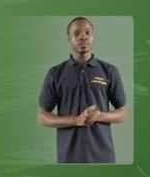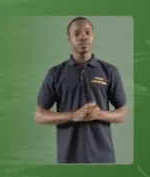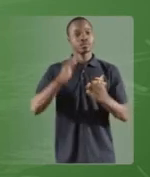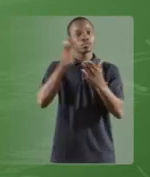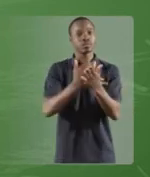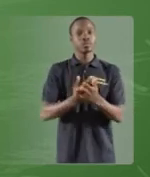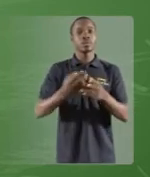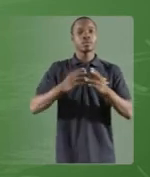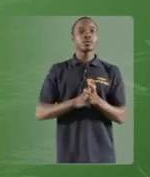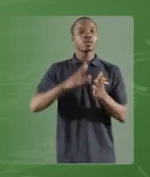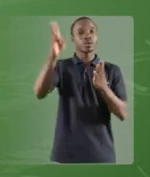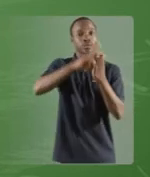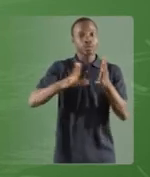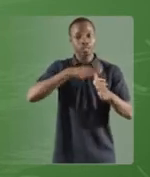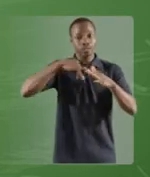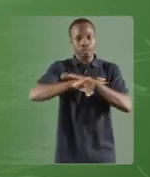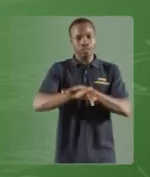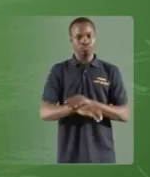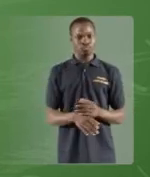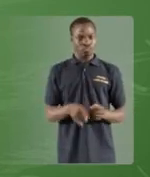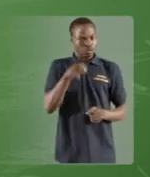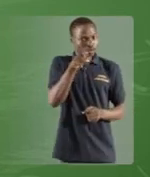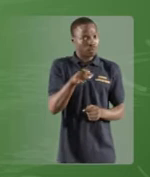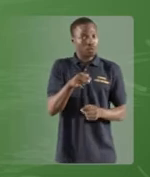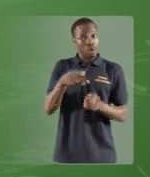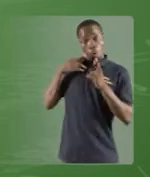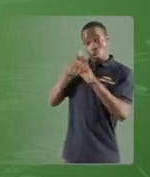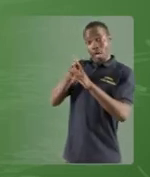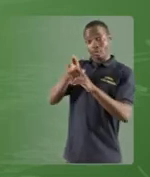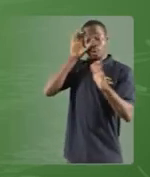leading. Look at the pictures. What do they relate to? You